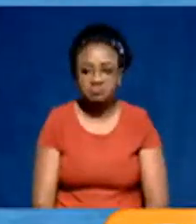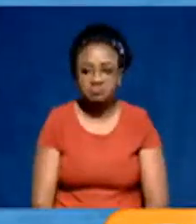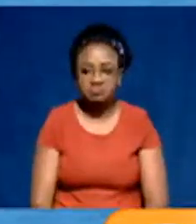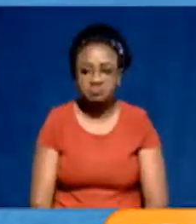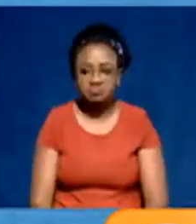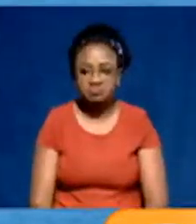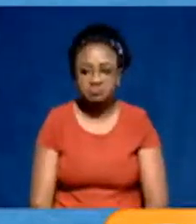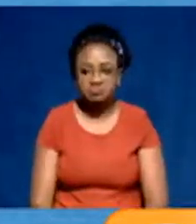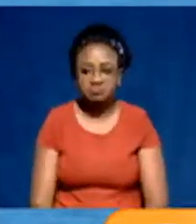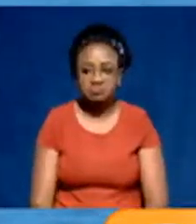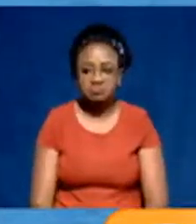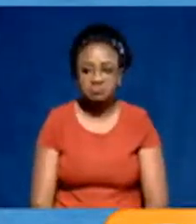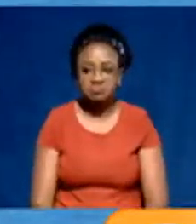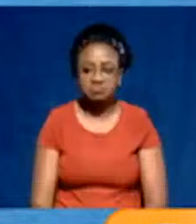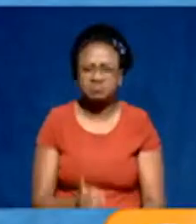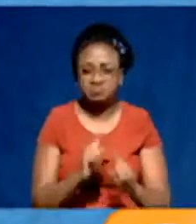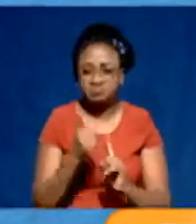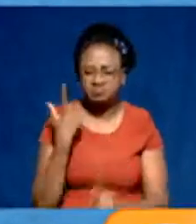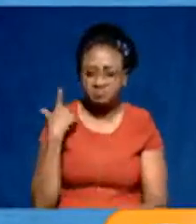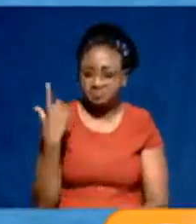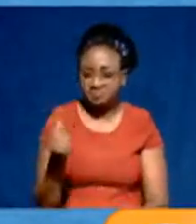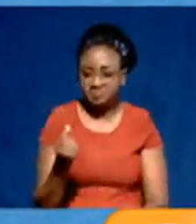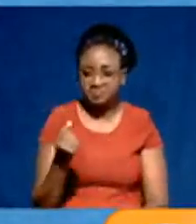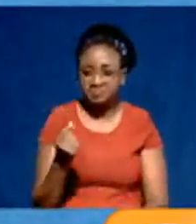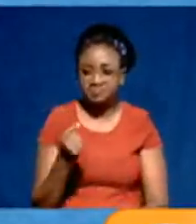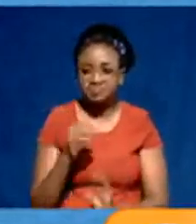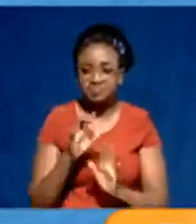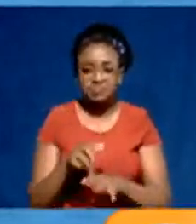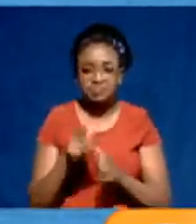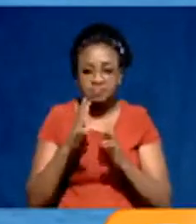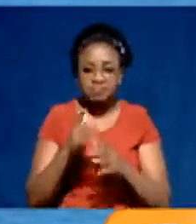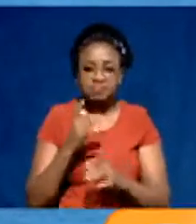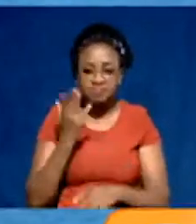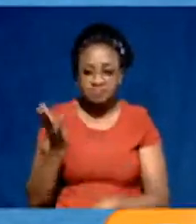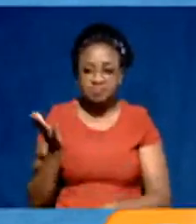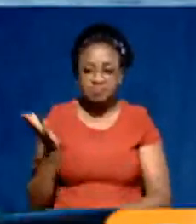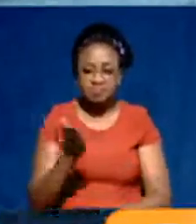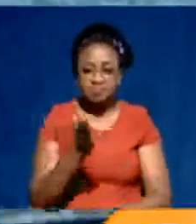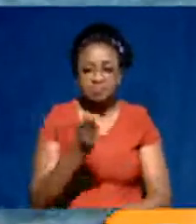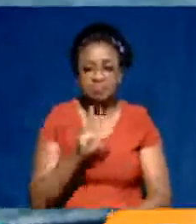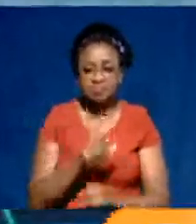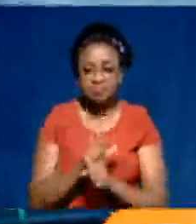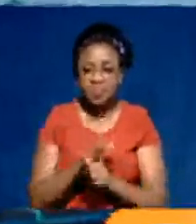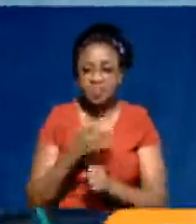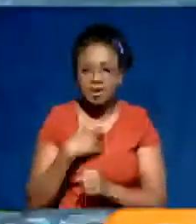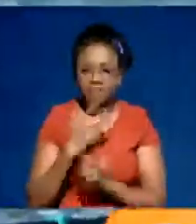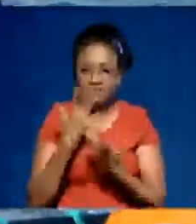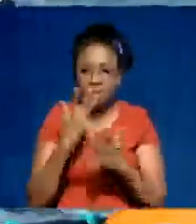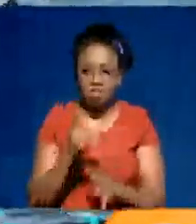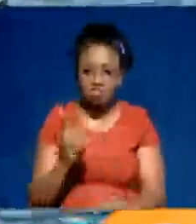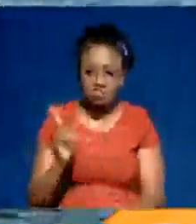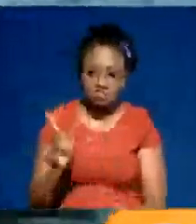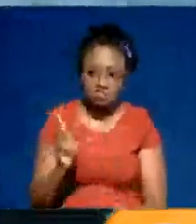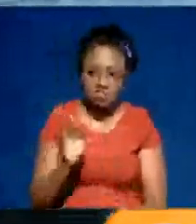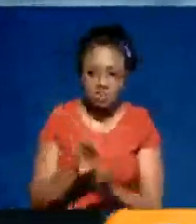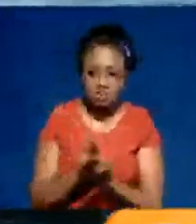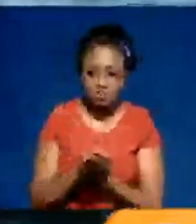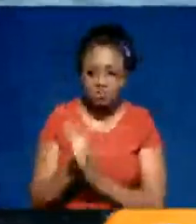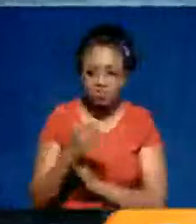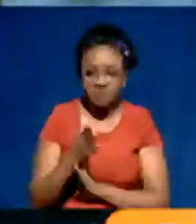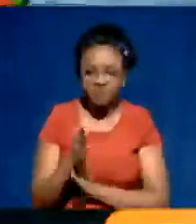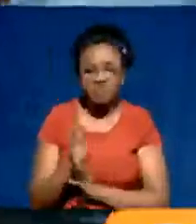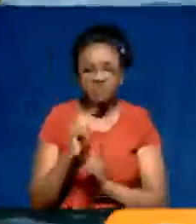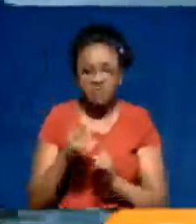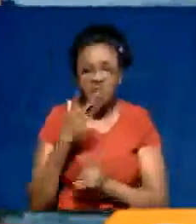In the recent past, local cage fish farmers have counted huge losses following mysterious fish deaths in Lake